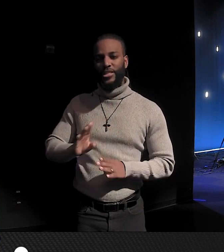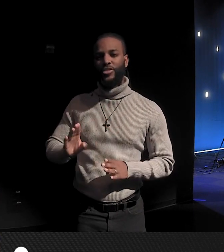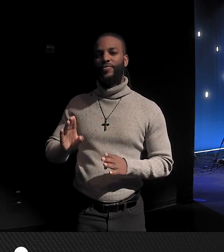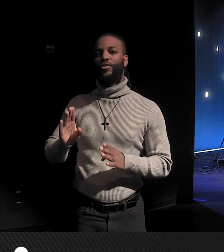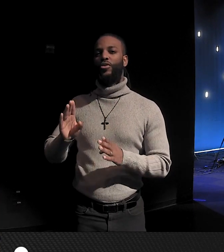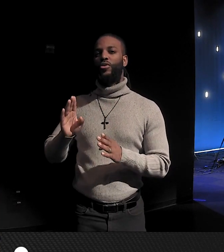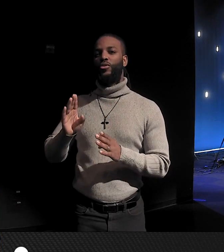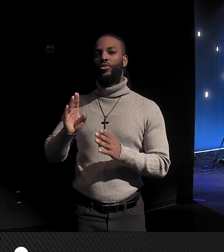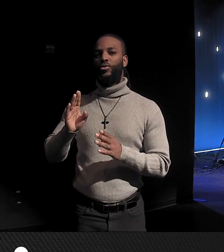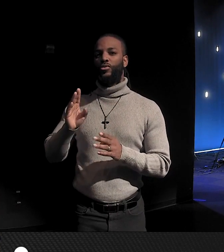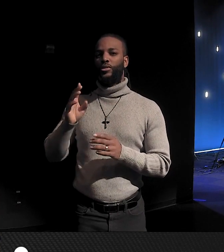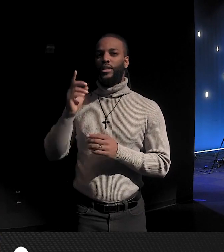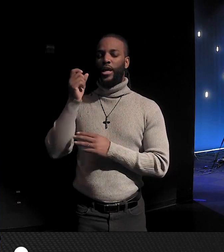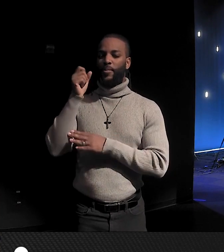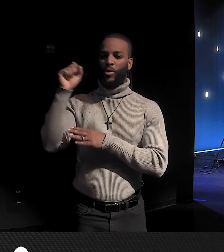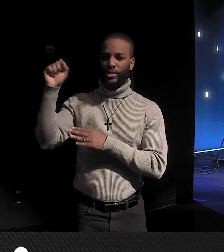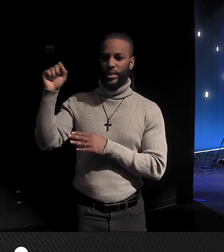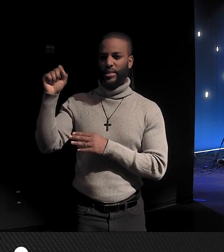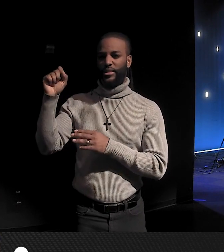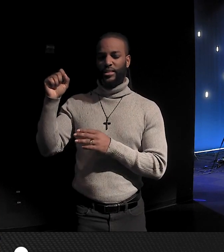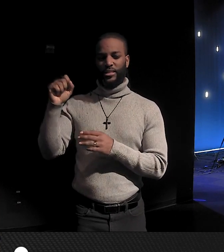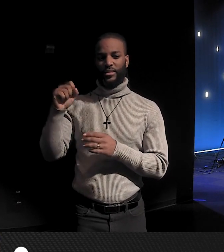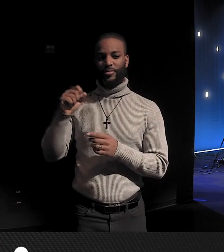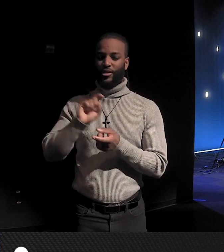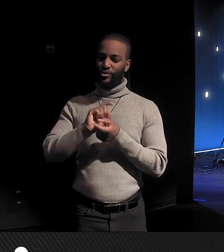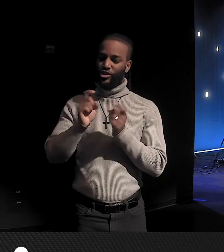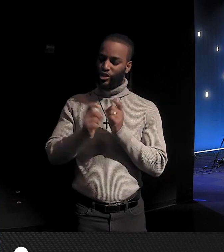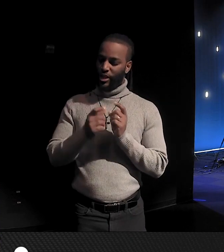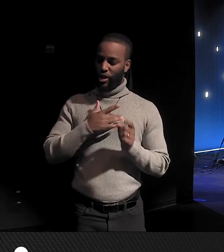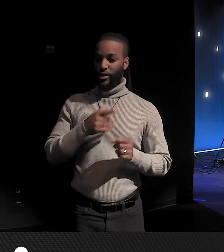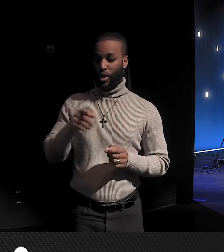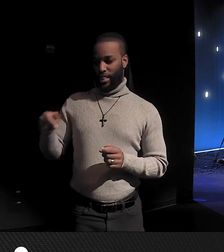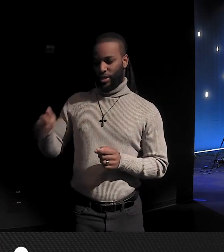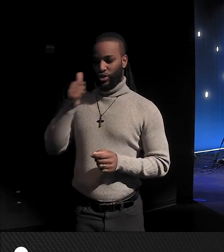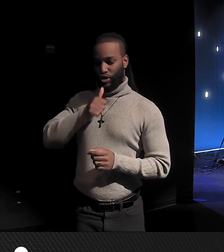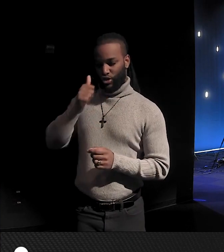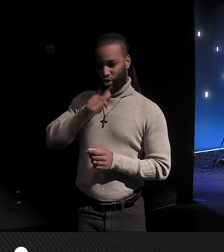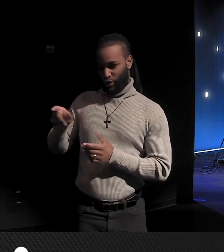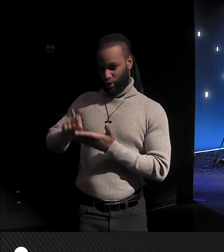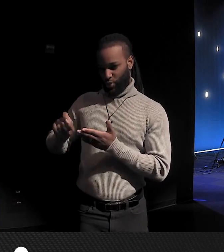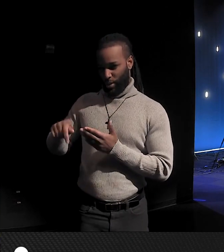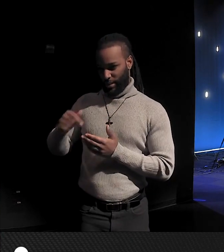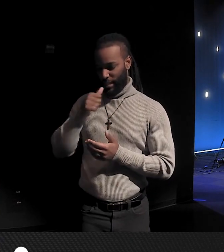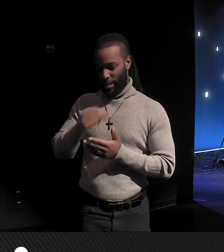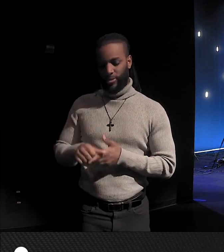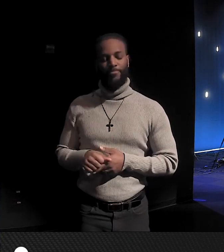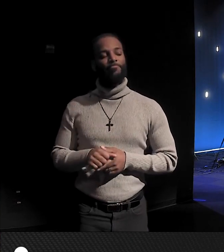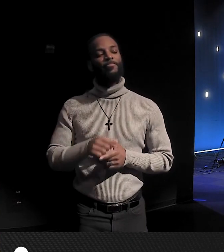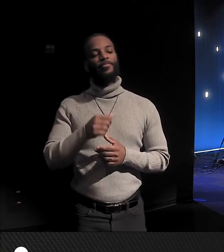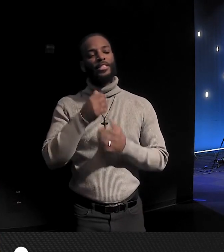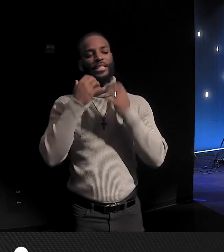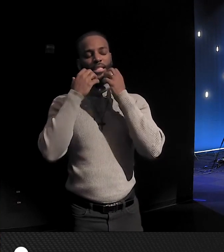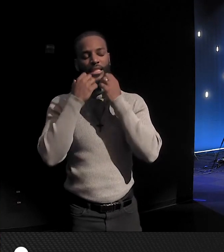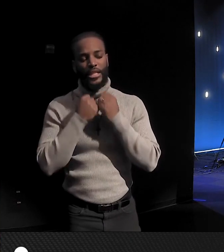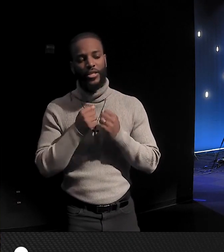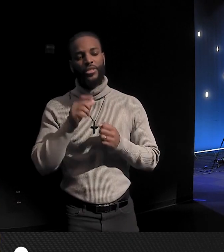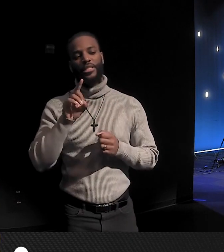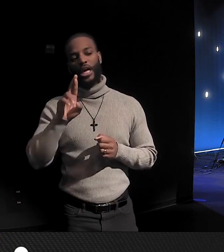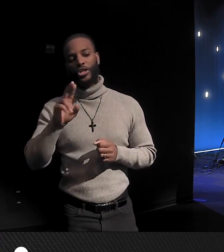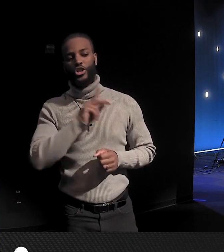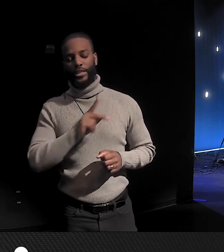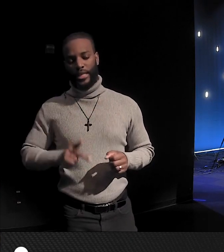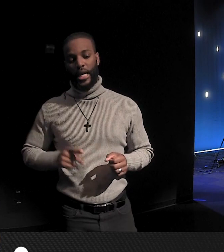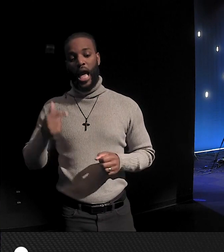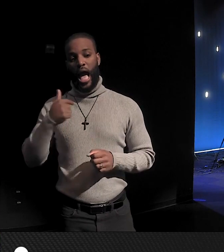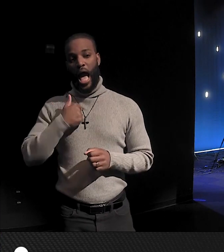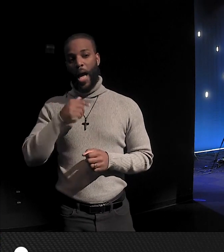to peaceful protest was actually changing hearts. Here's what she wrote in the letter. Dear Dr. King, I'm a 9th grade